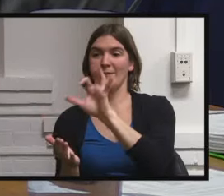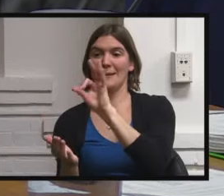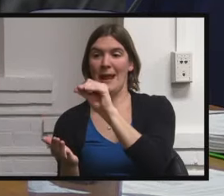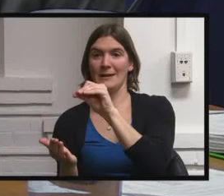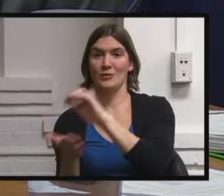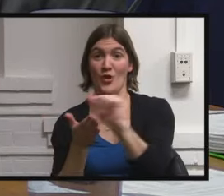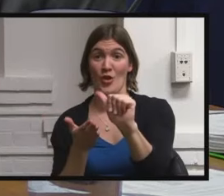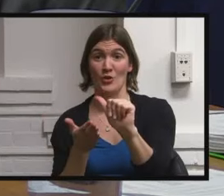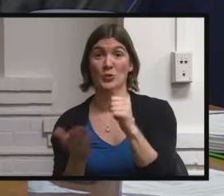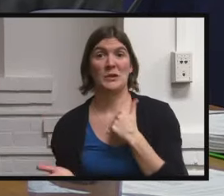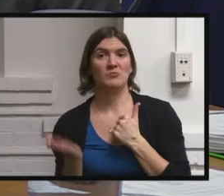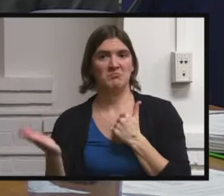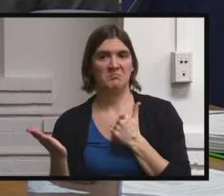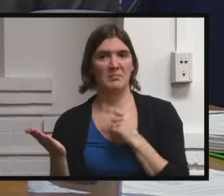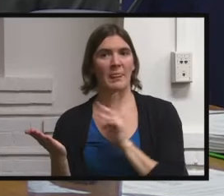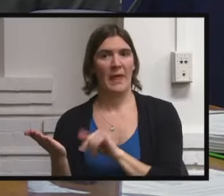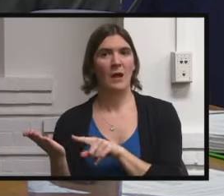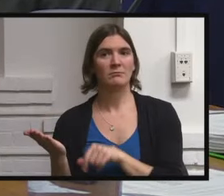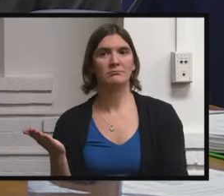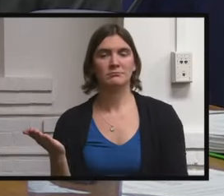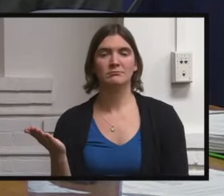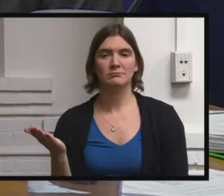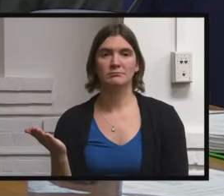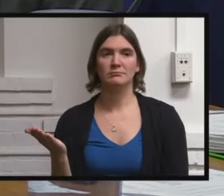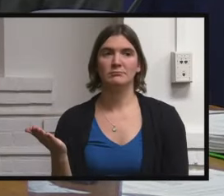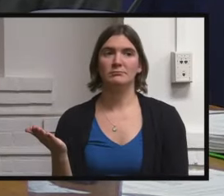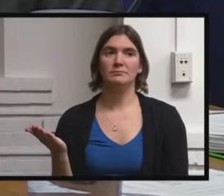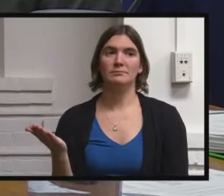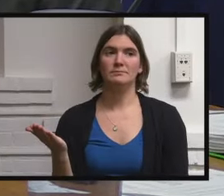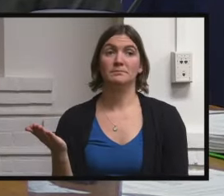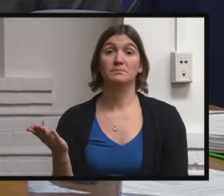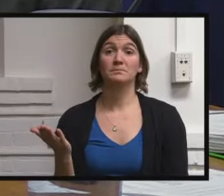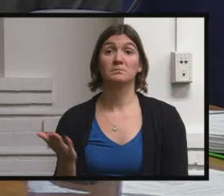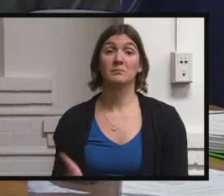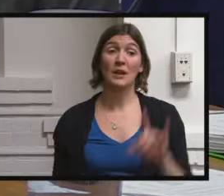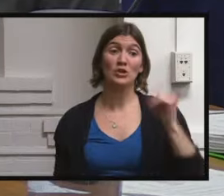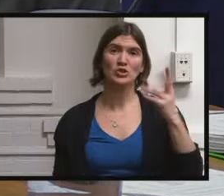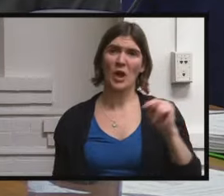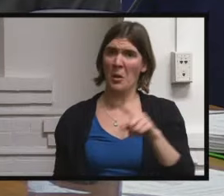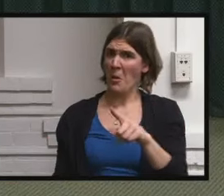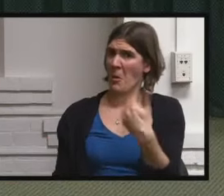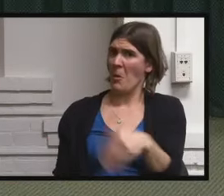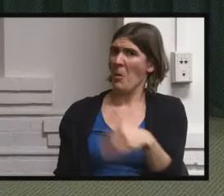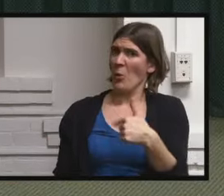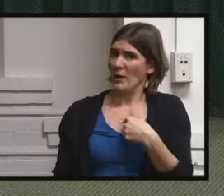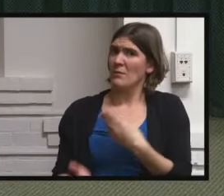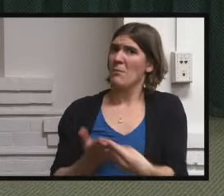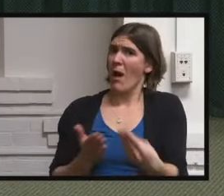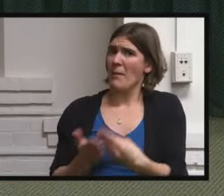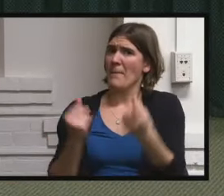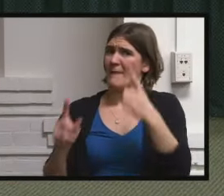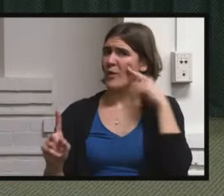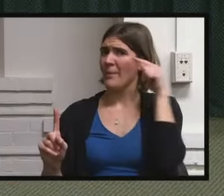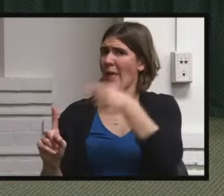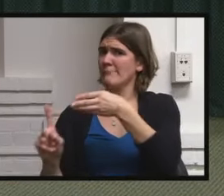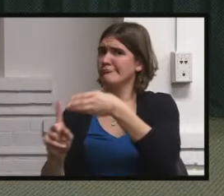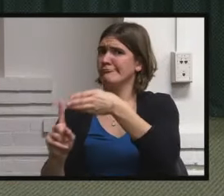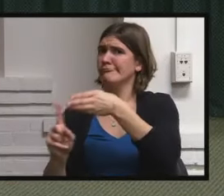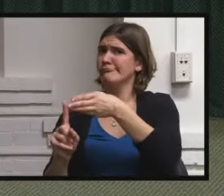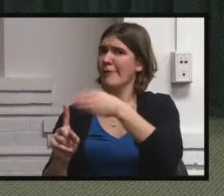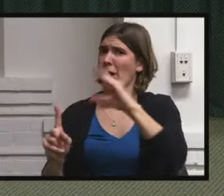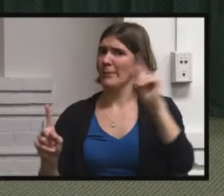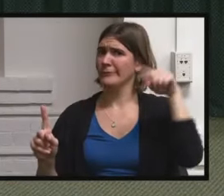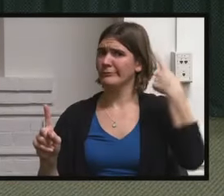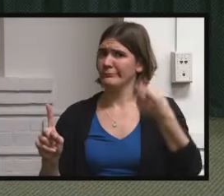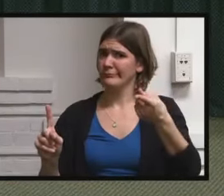$100,590. And that is our recommendation for that particular purchase. We've actually bought a lot of vehicles, I think, from DeLorey over in Hoosick